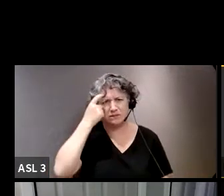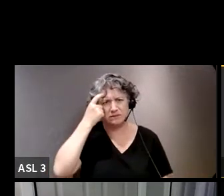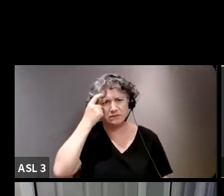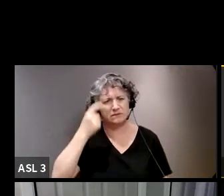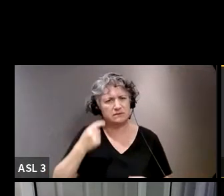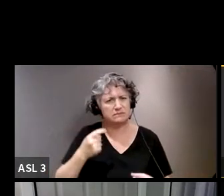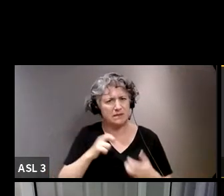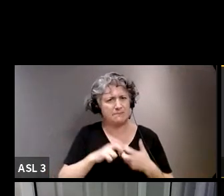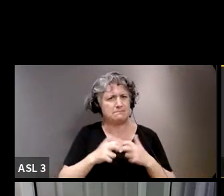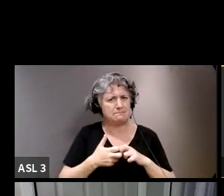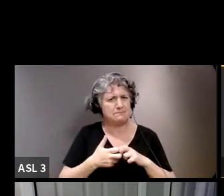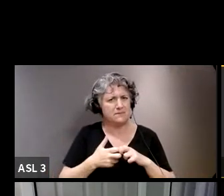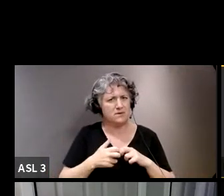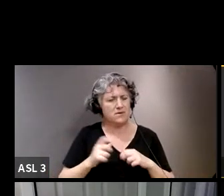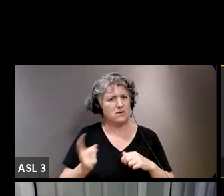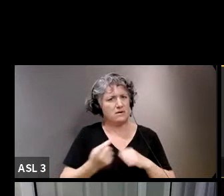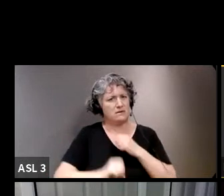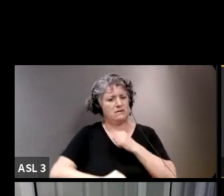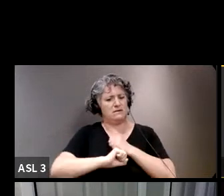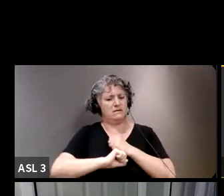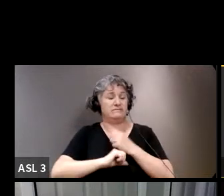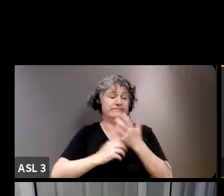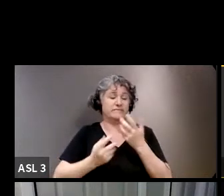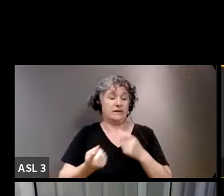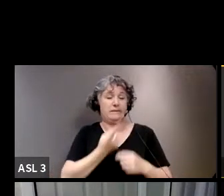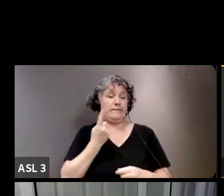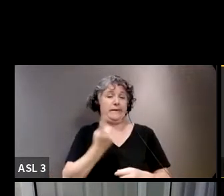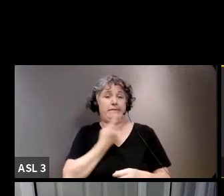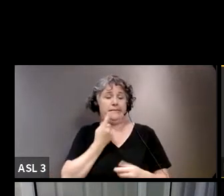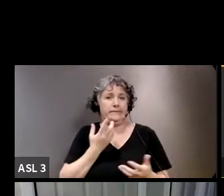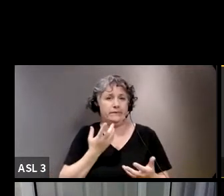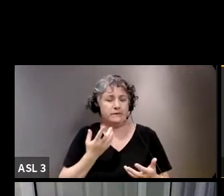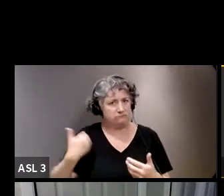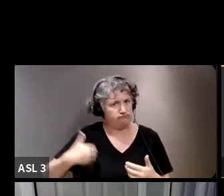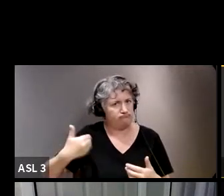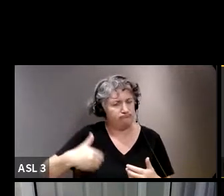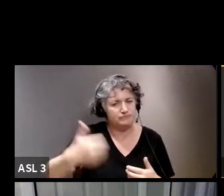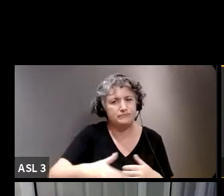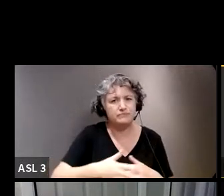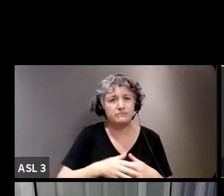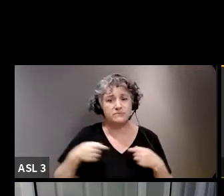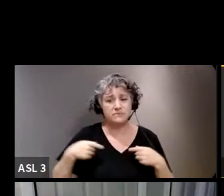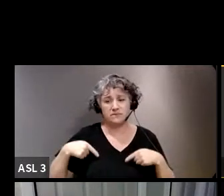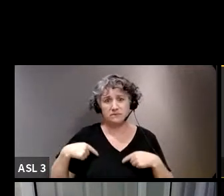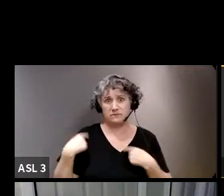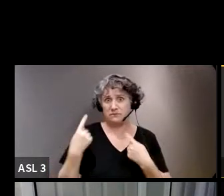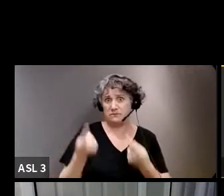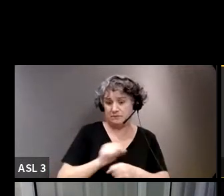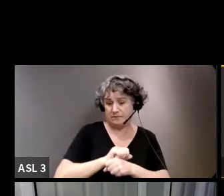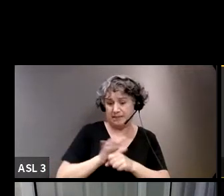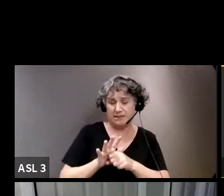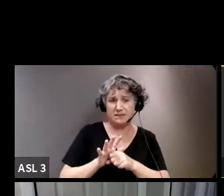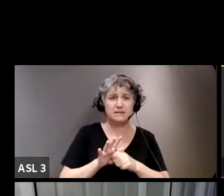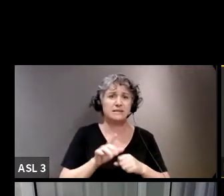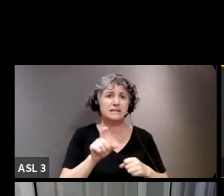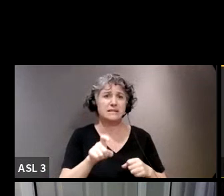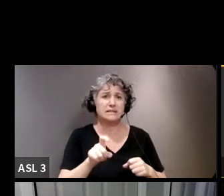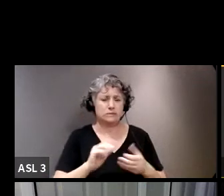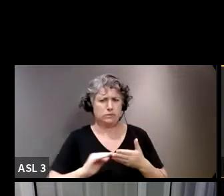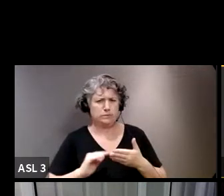um so over the pandemic i've been seeking oh sorry i've been seeking more